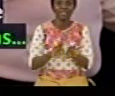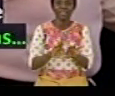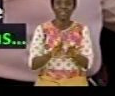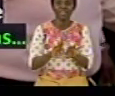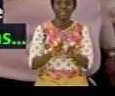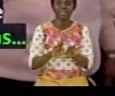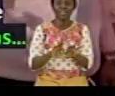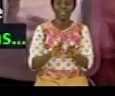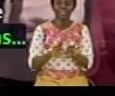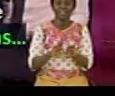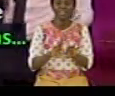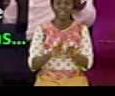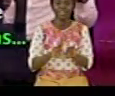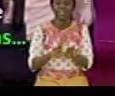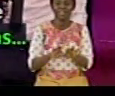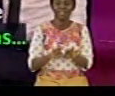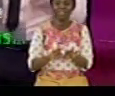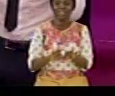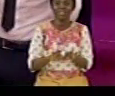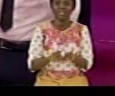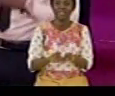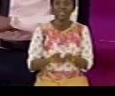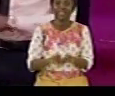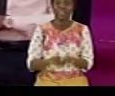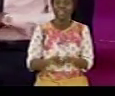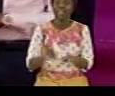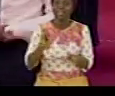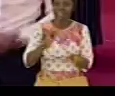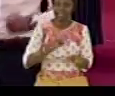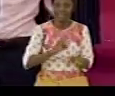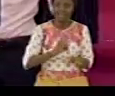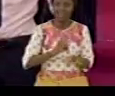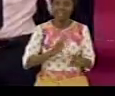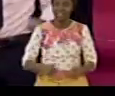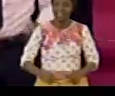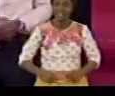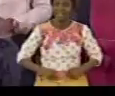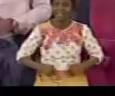deserve. Oh. I live to